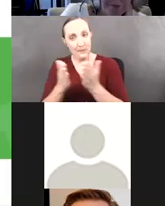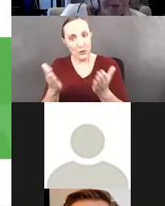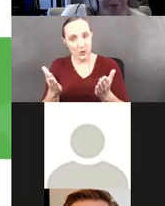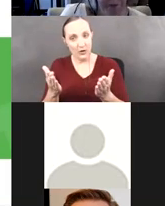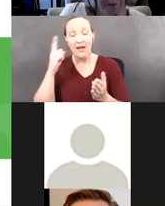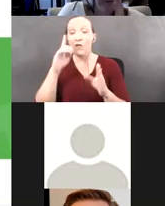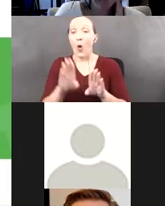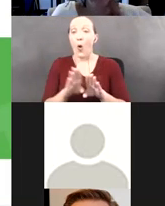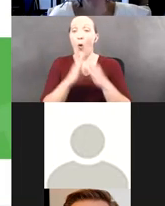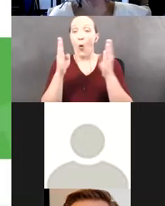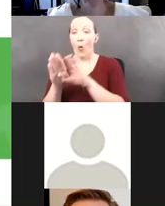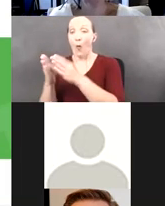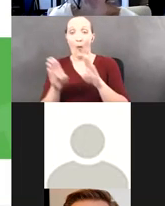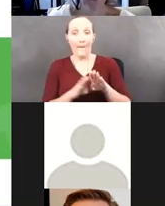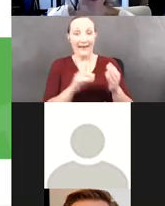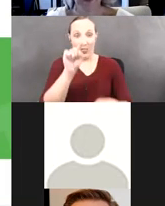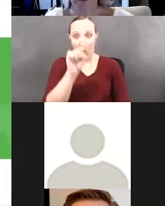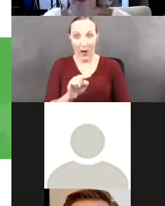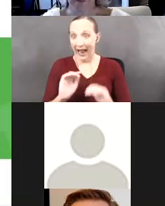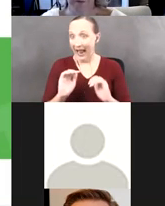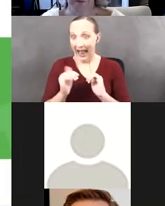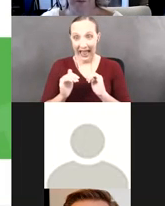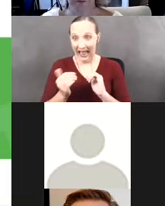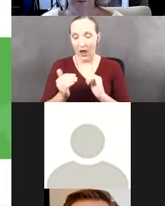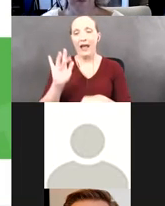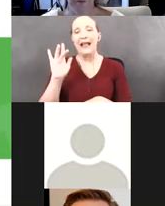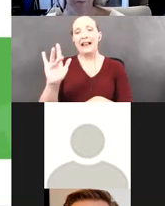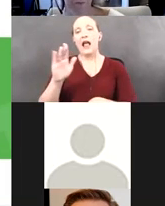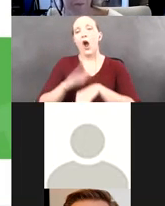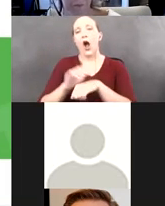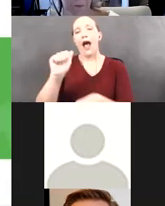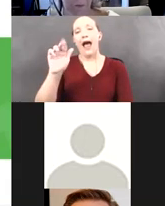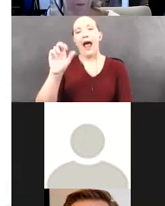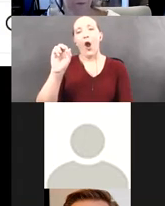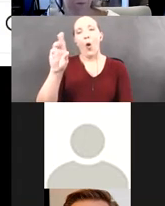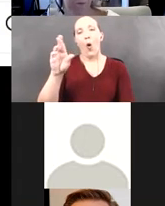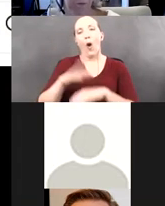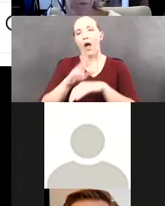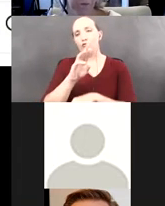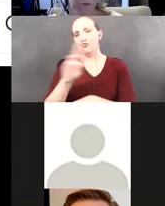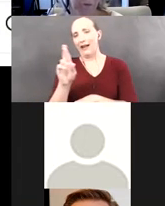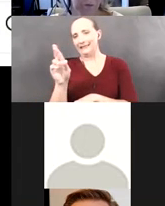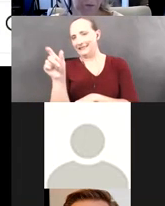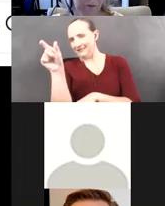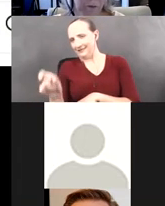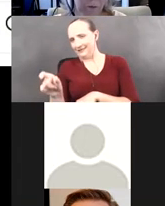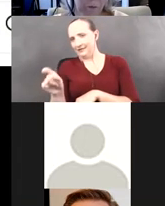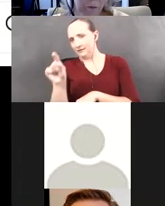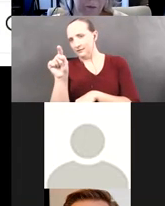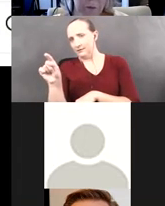these resources, Para abrir click on cualquiera the de estos arrow on the recursos, right-hand side of haga the clic en screen. la flechita que está en la mano derecha de la